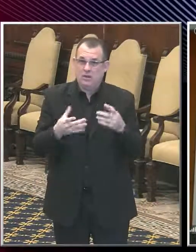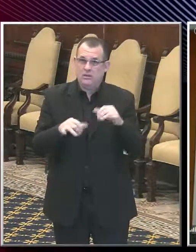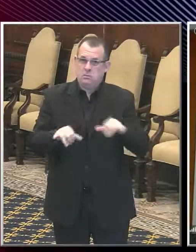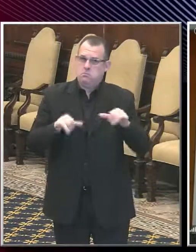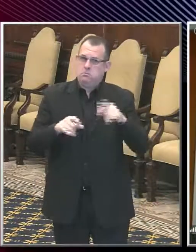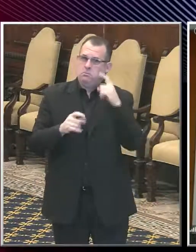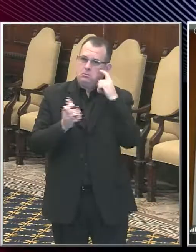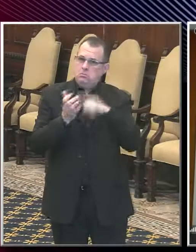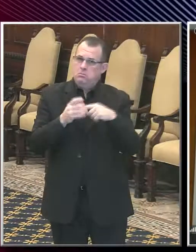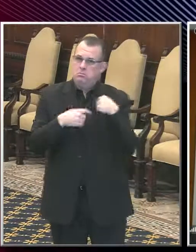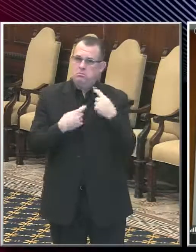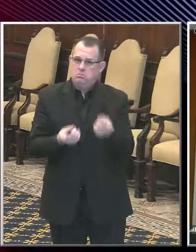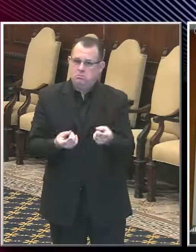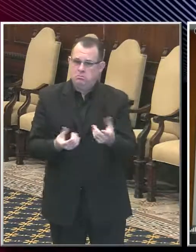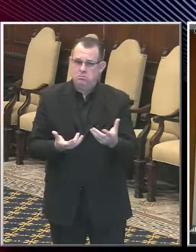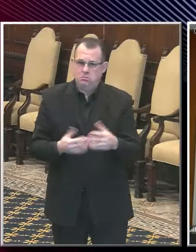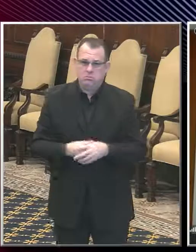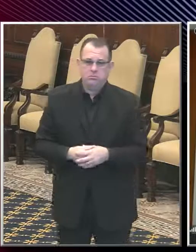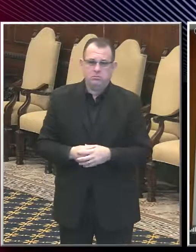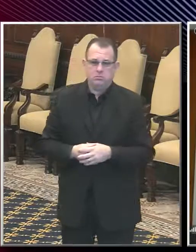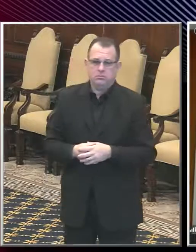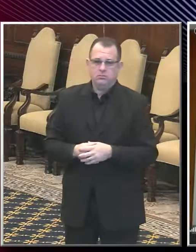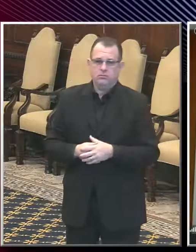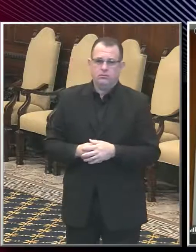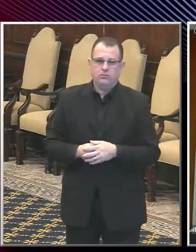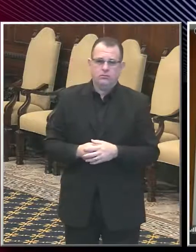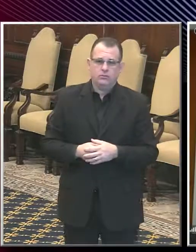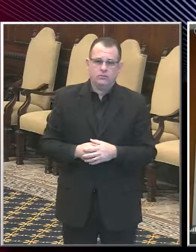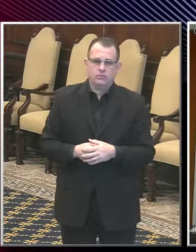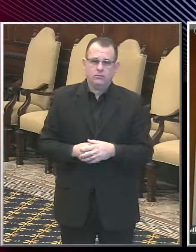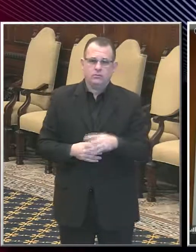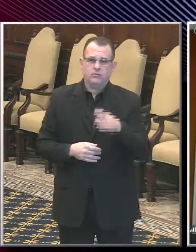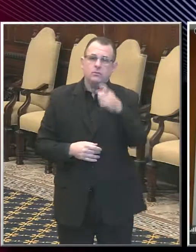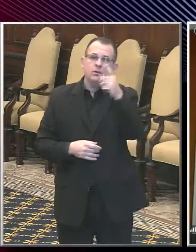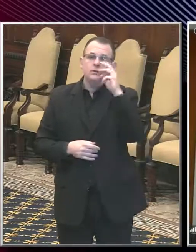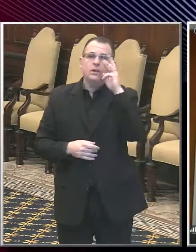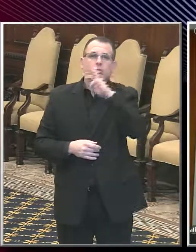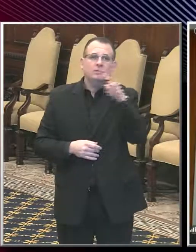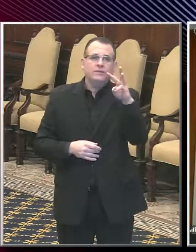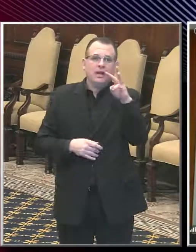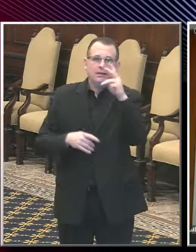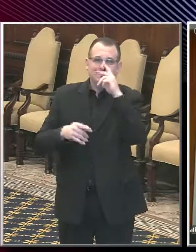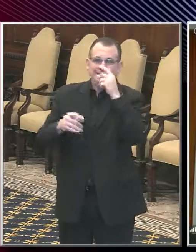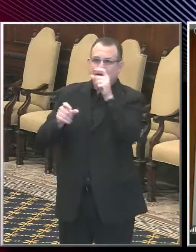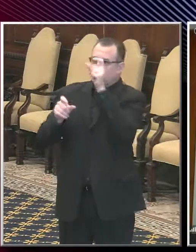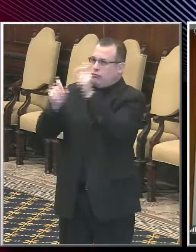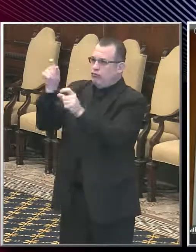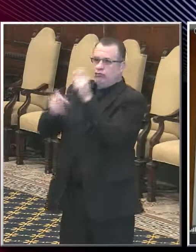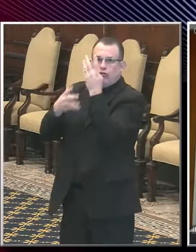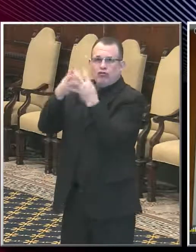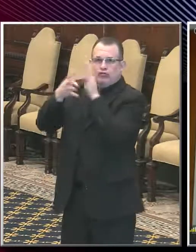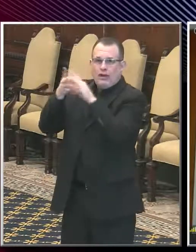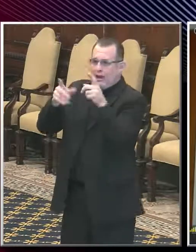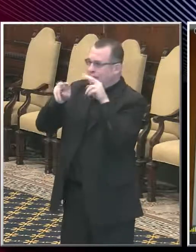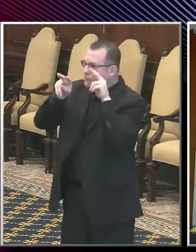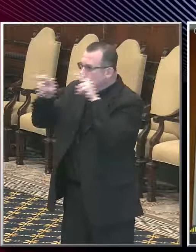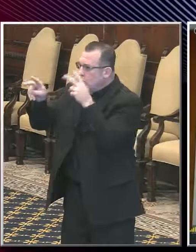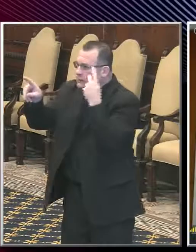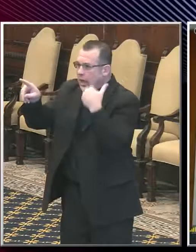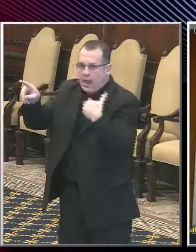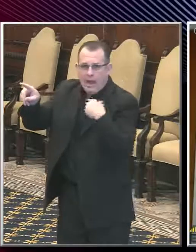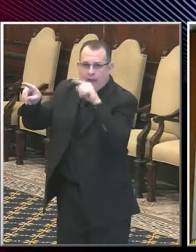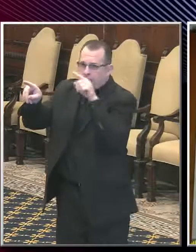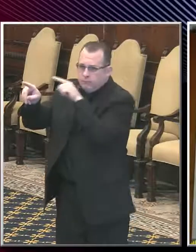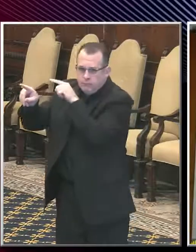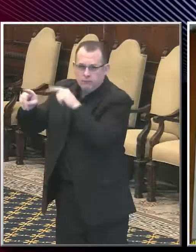you want to see the overall trends, check the graph on our website, because there is a lot of fluctuation day to day. We're continuing to see clusters in a variety of